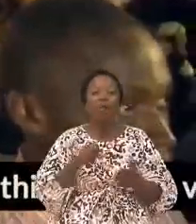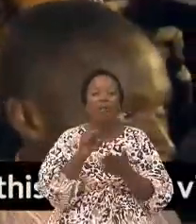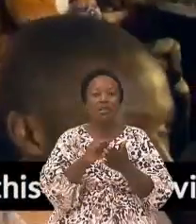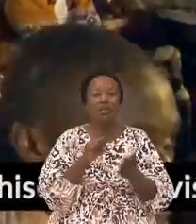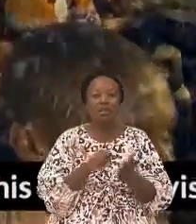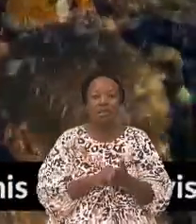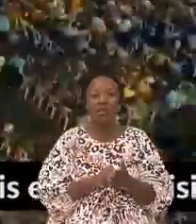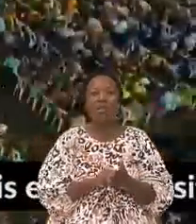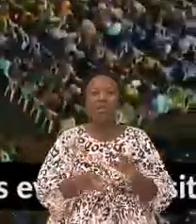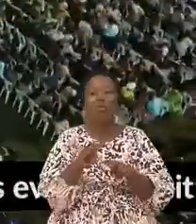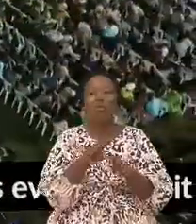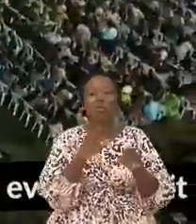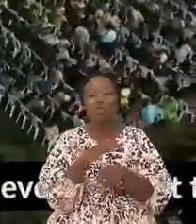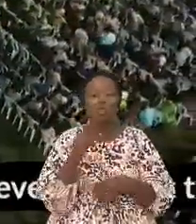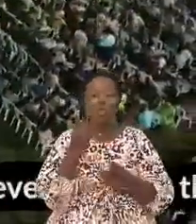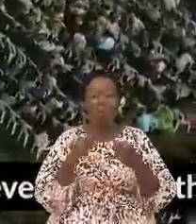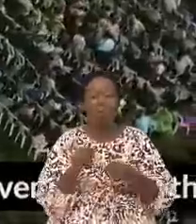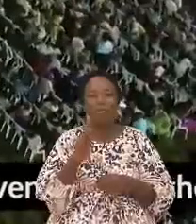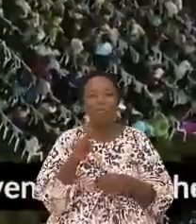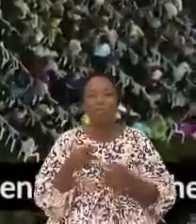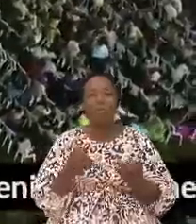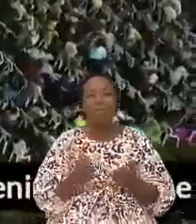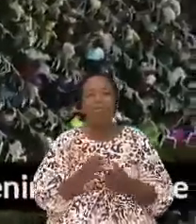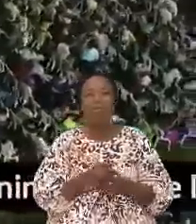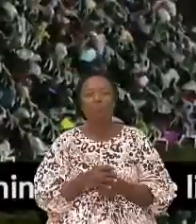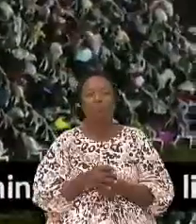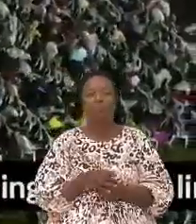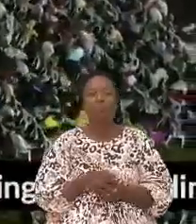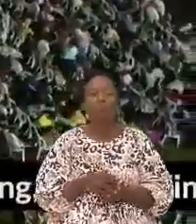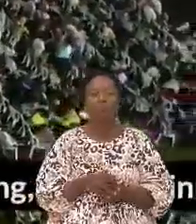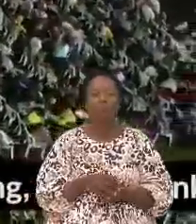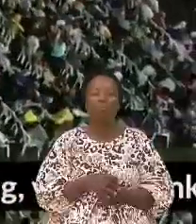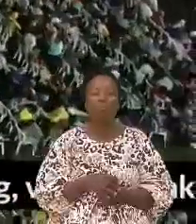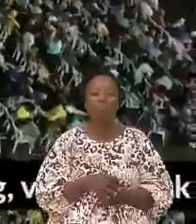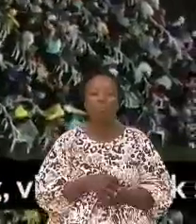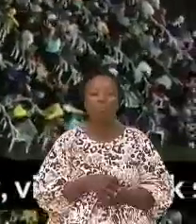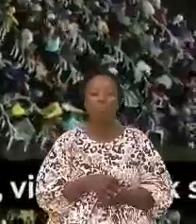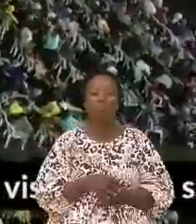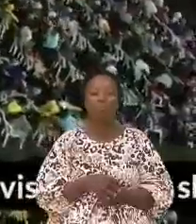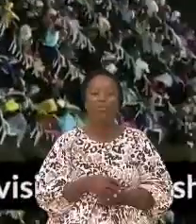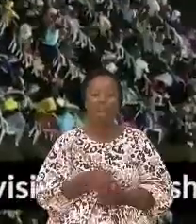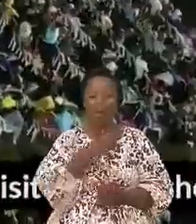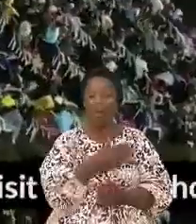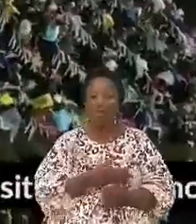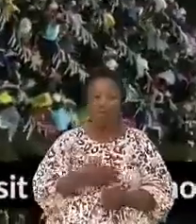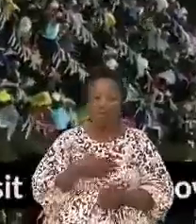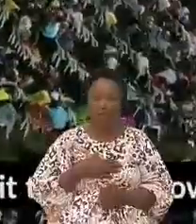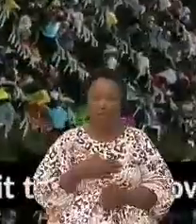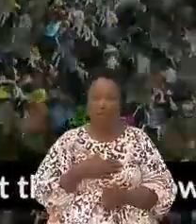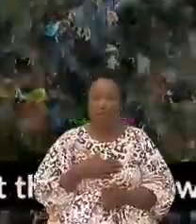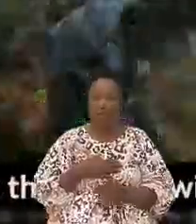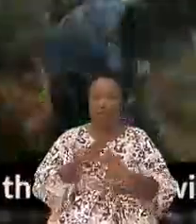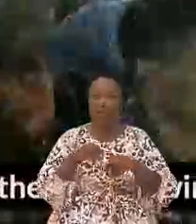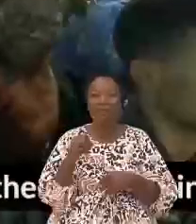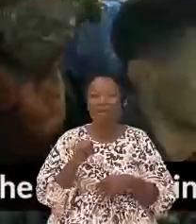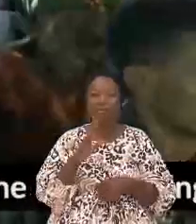this experience. Our state overseer of Akwa Ibom will take over now.